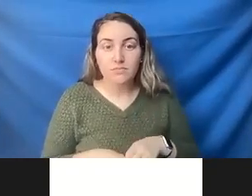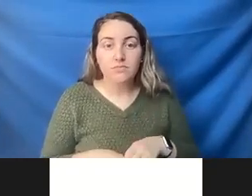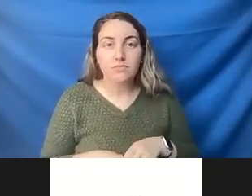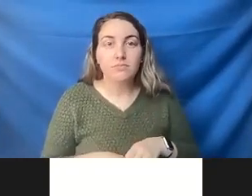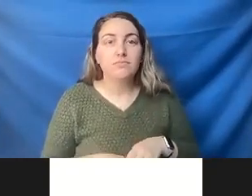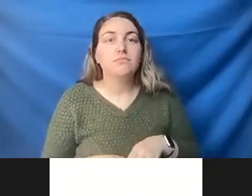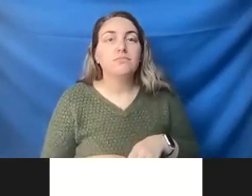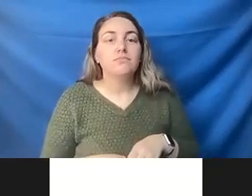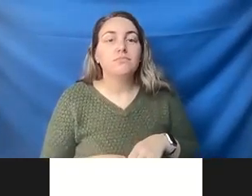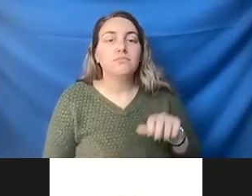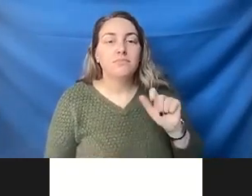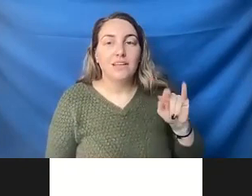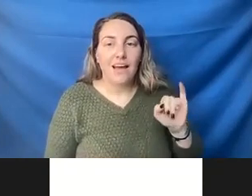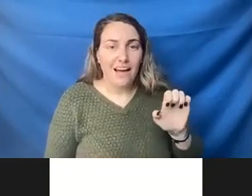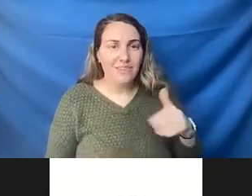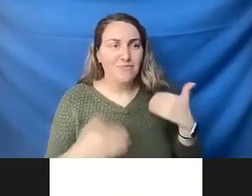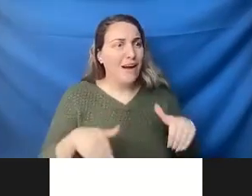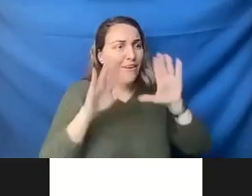this too. That's so fun.